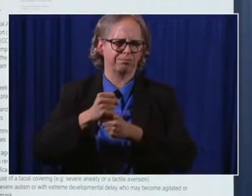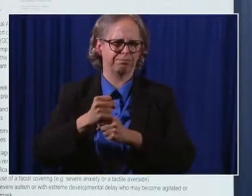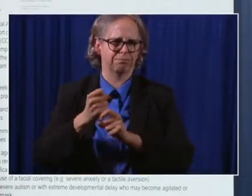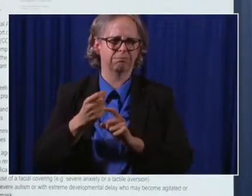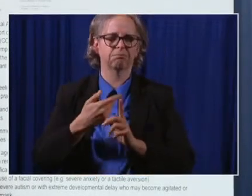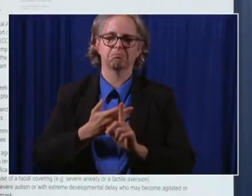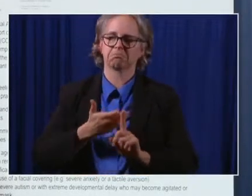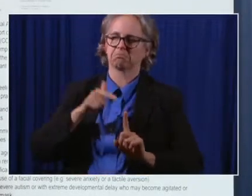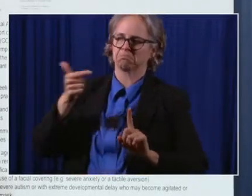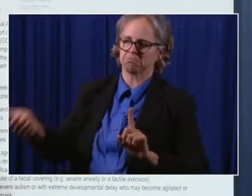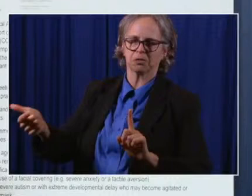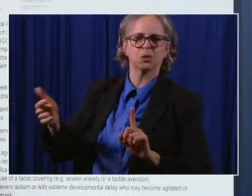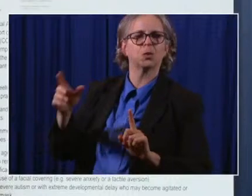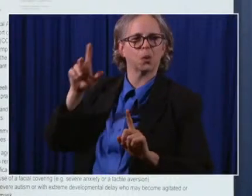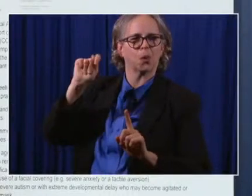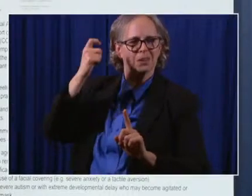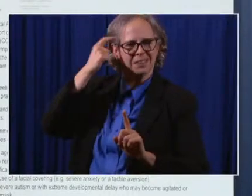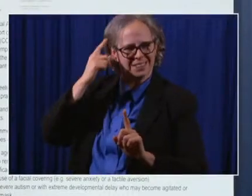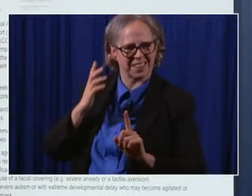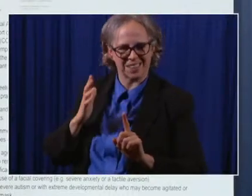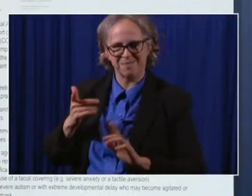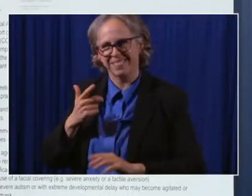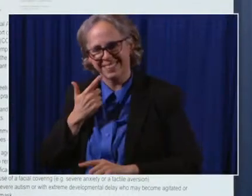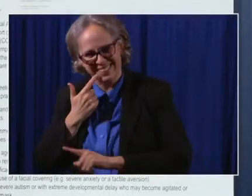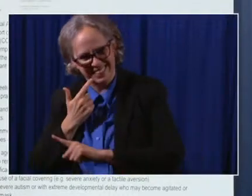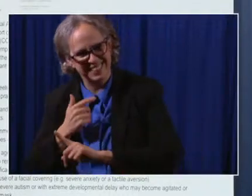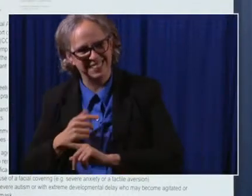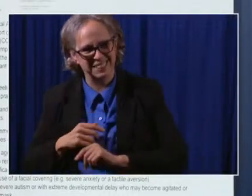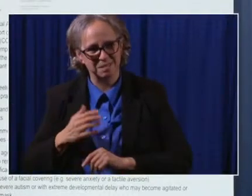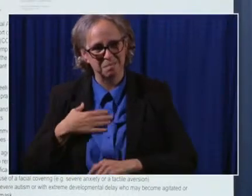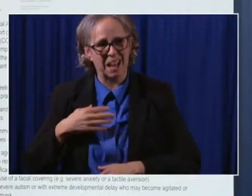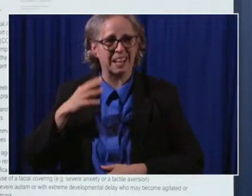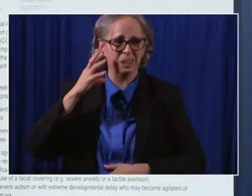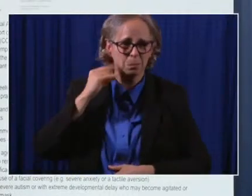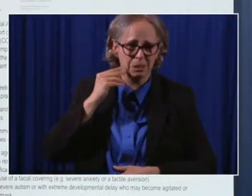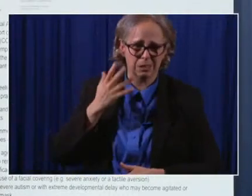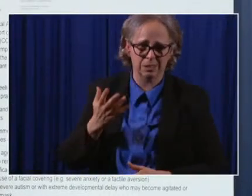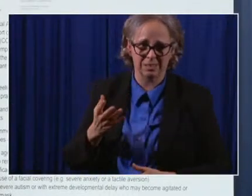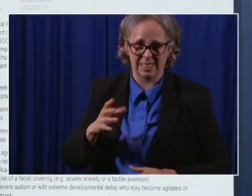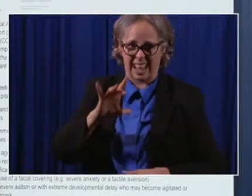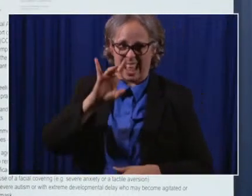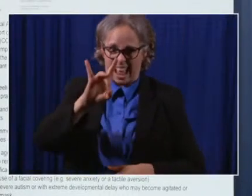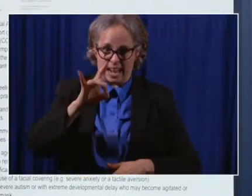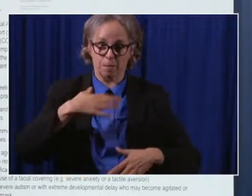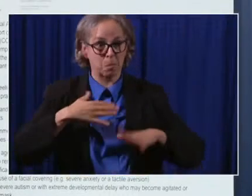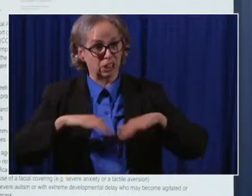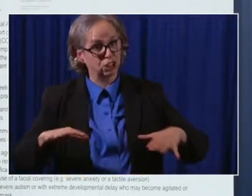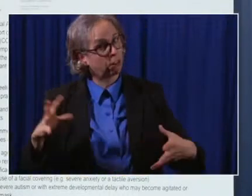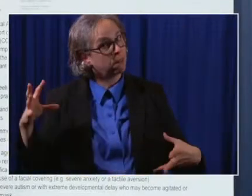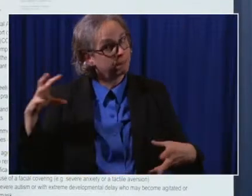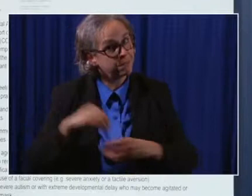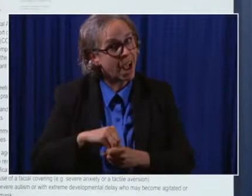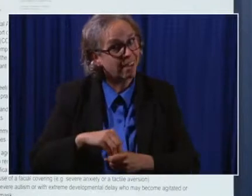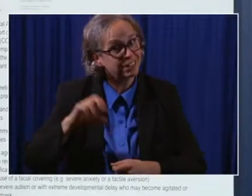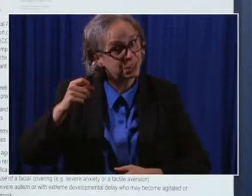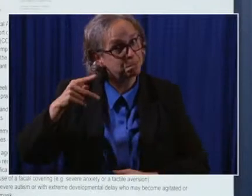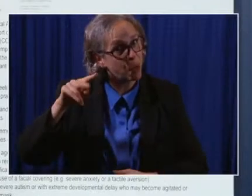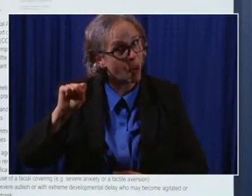From personal experience, all 8 of our children have been involved in sports in school. Our